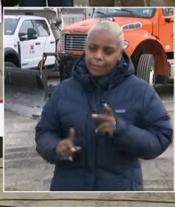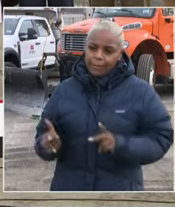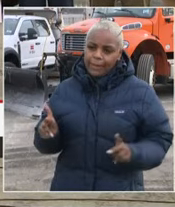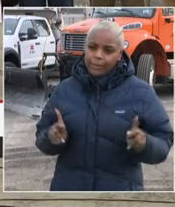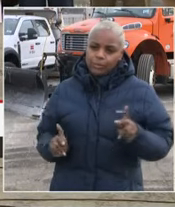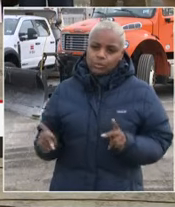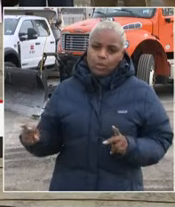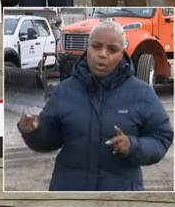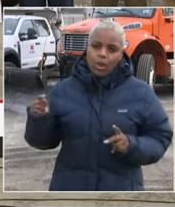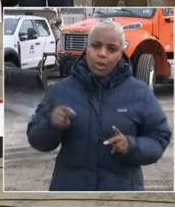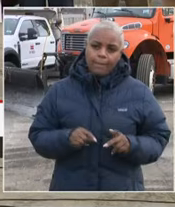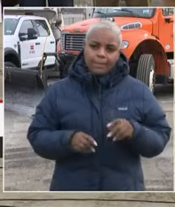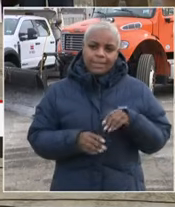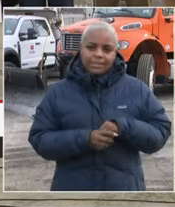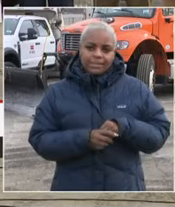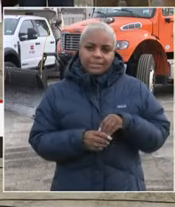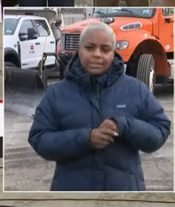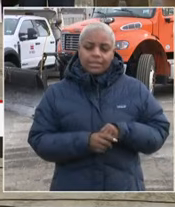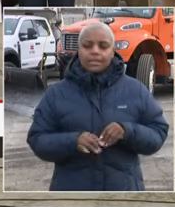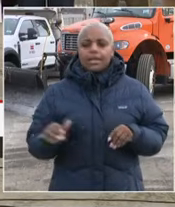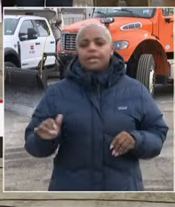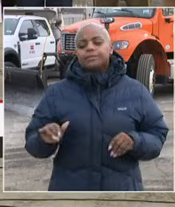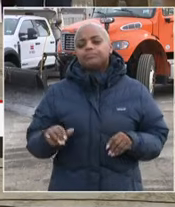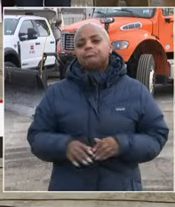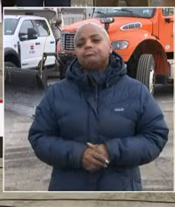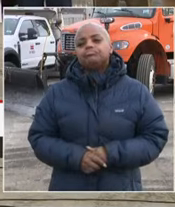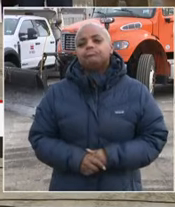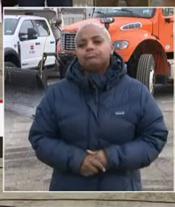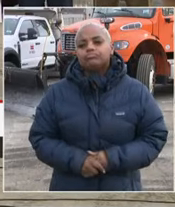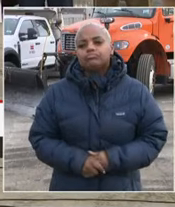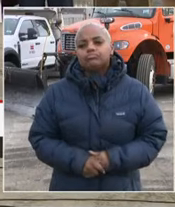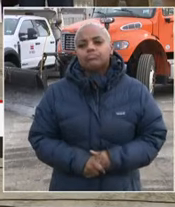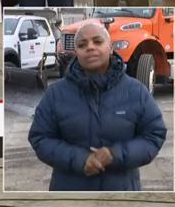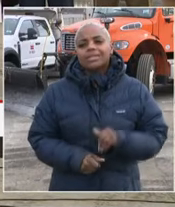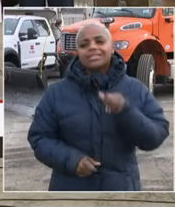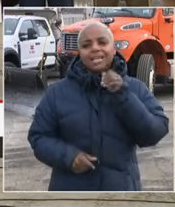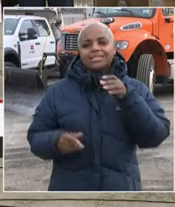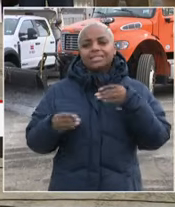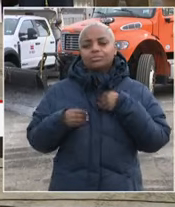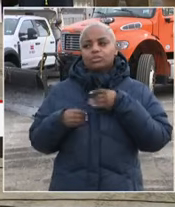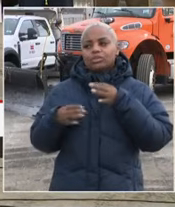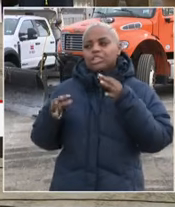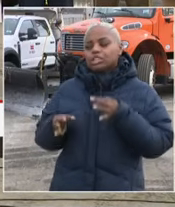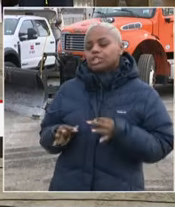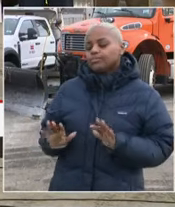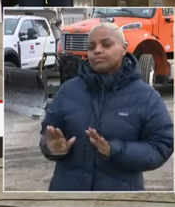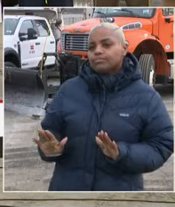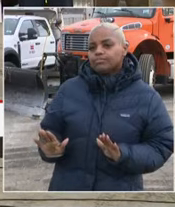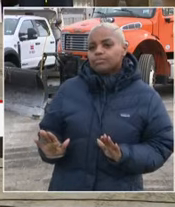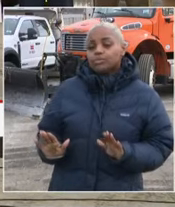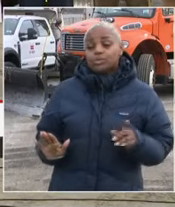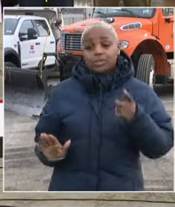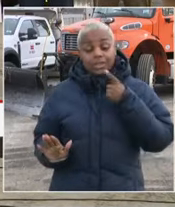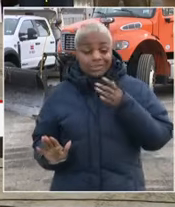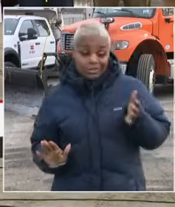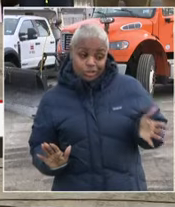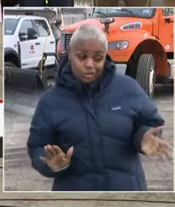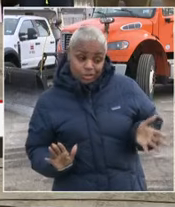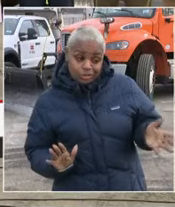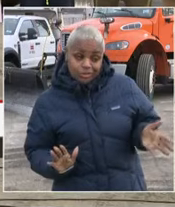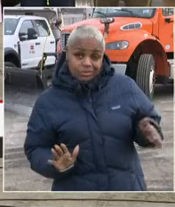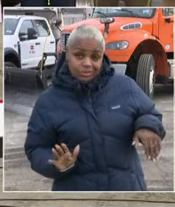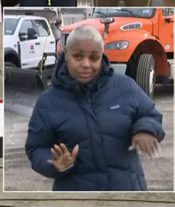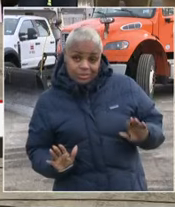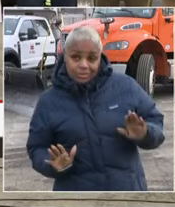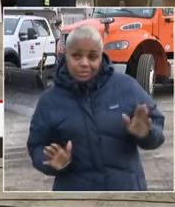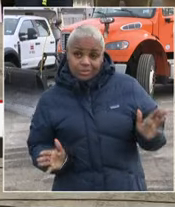if there's people living in tents or otherwise unsheltered? You keep saying encourage them to come off and provide them with supplies,